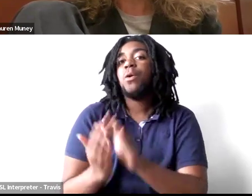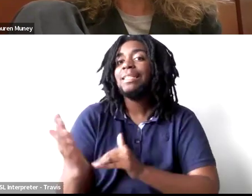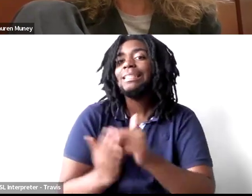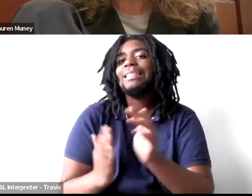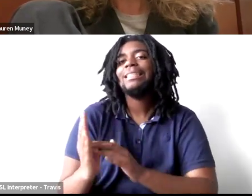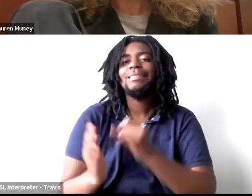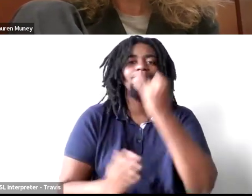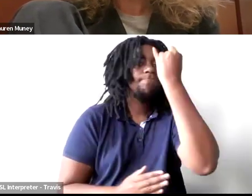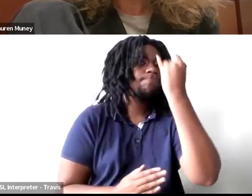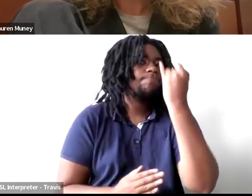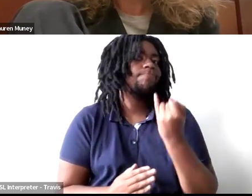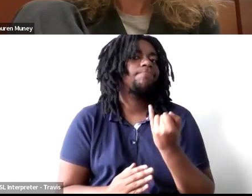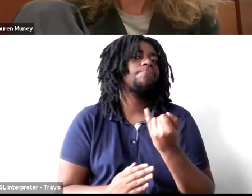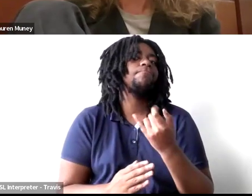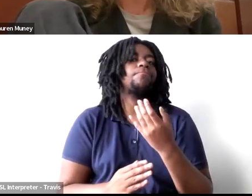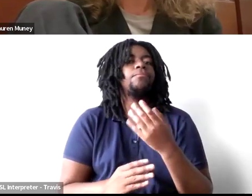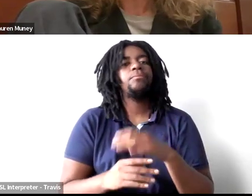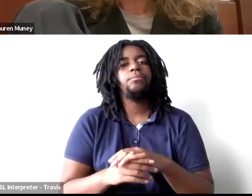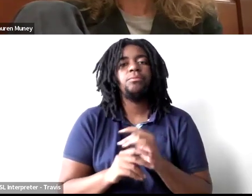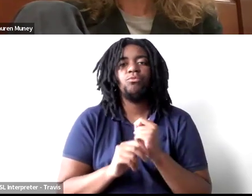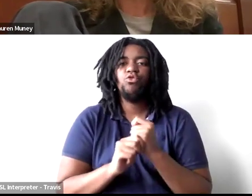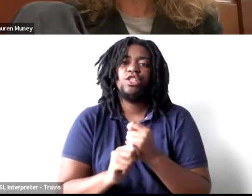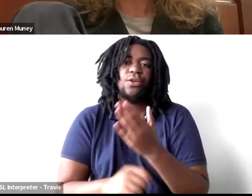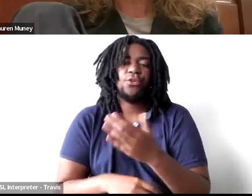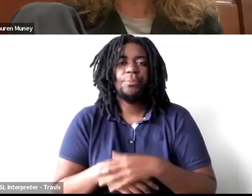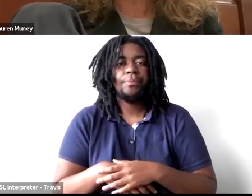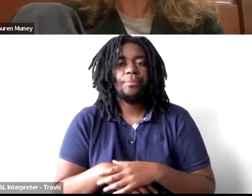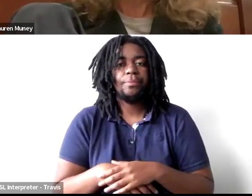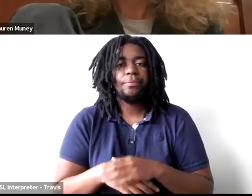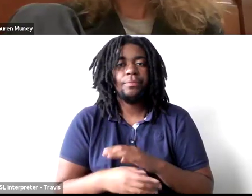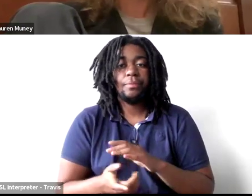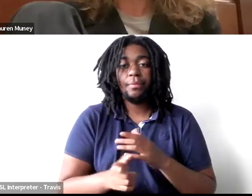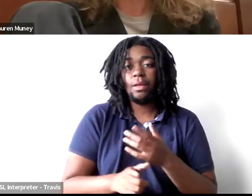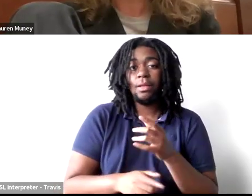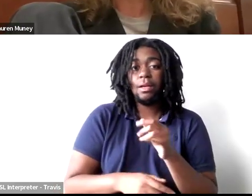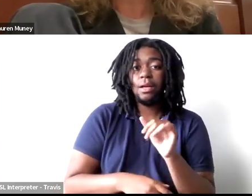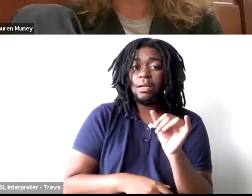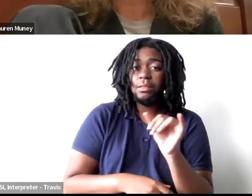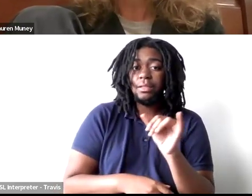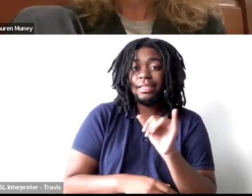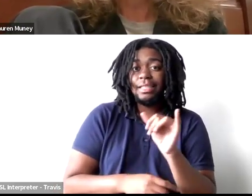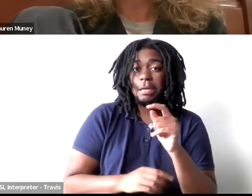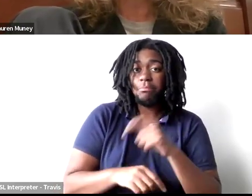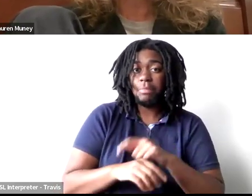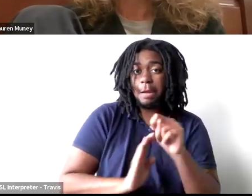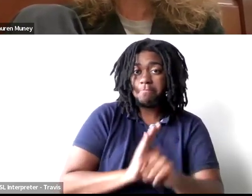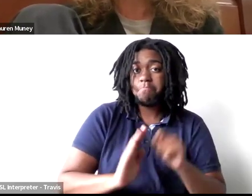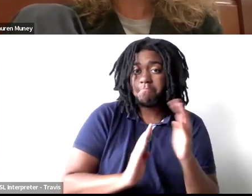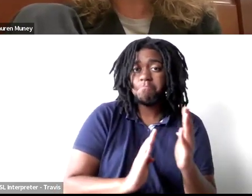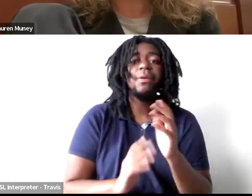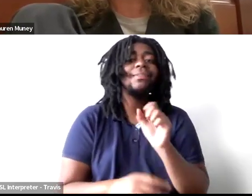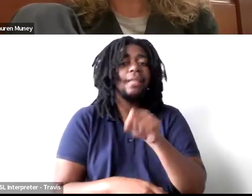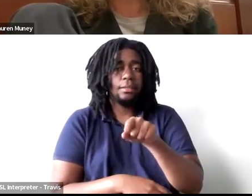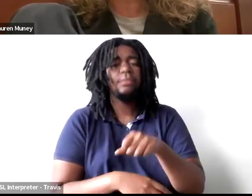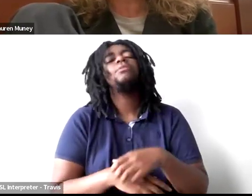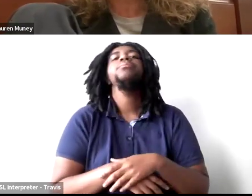profile tradition there. Earlier? At that same time frame, or Yes, in the same time period. So it's a